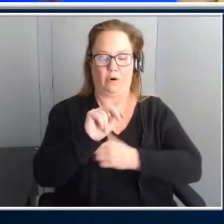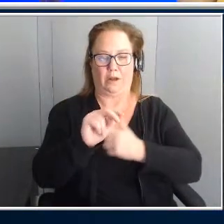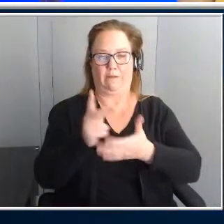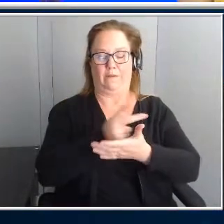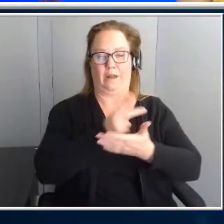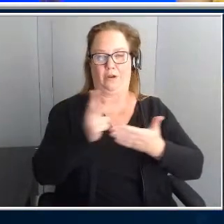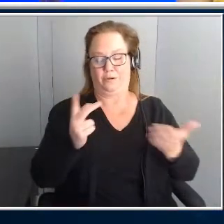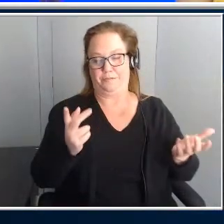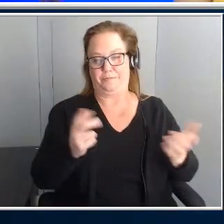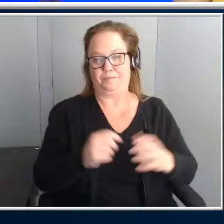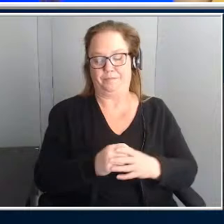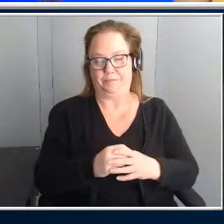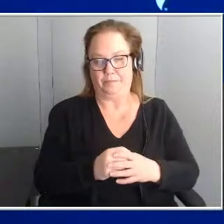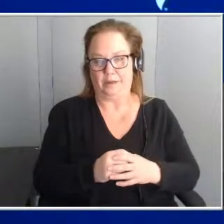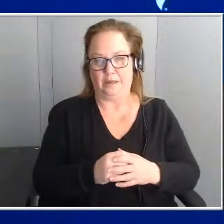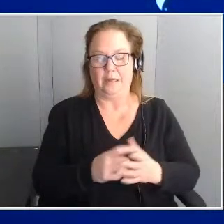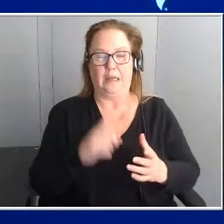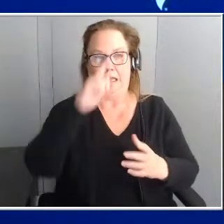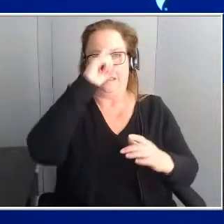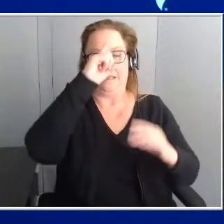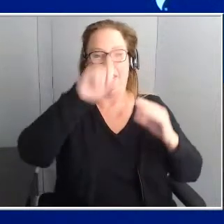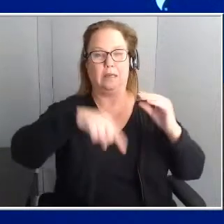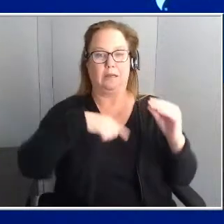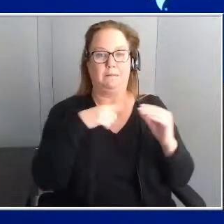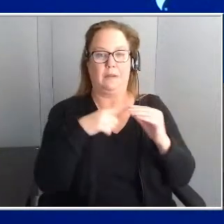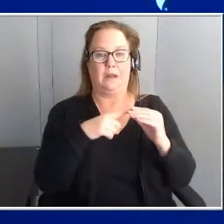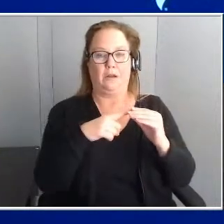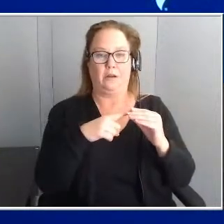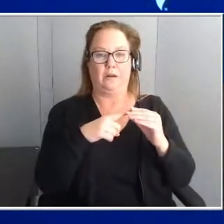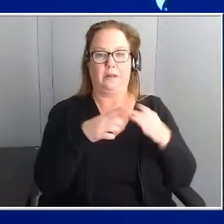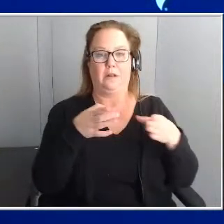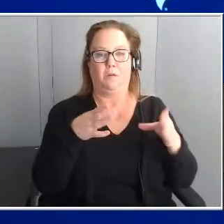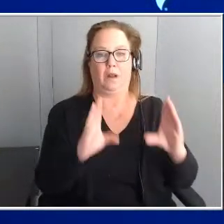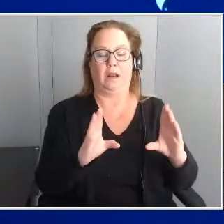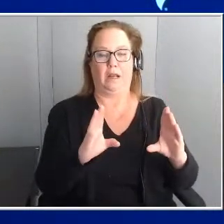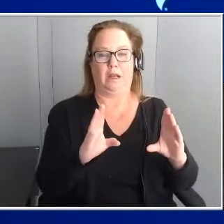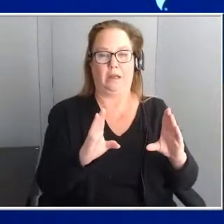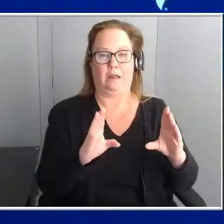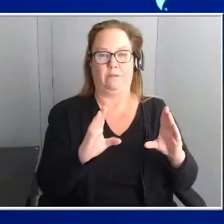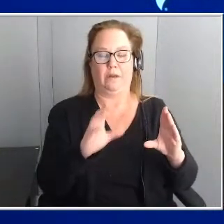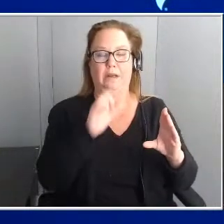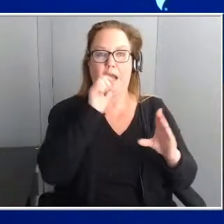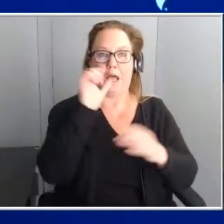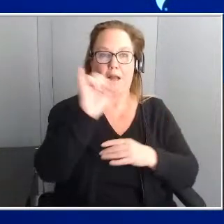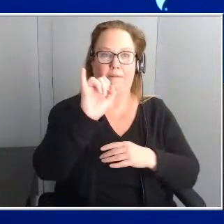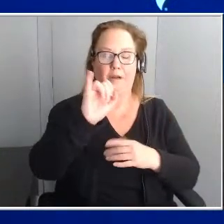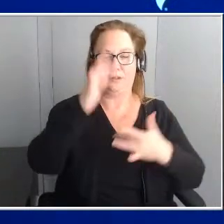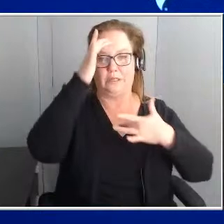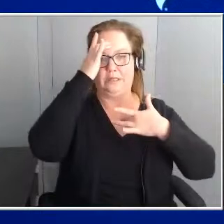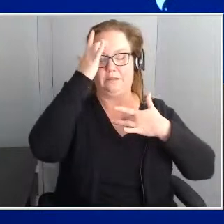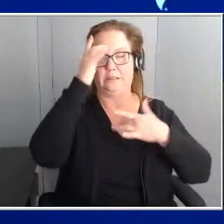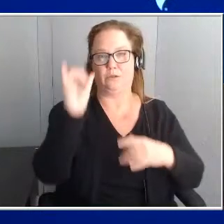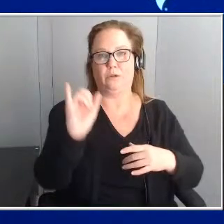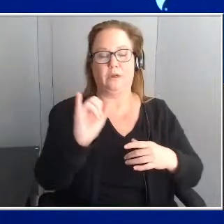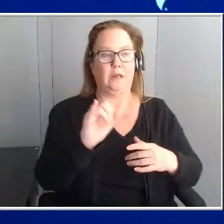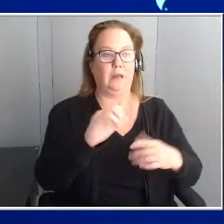infections? I would just say, think about it in terms of even non-infectious illnesses, right? So like if you are a football player and you keep getting